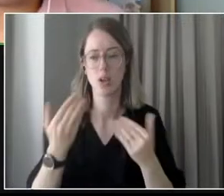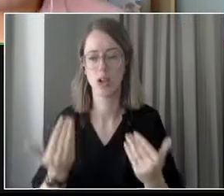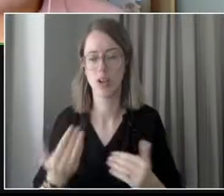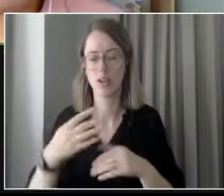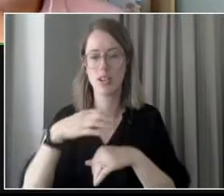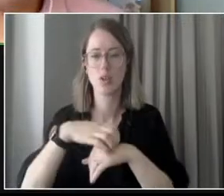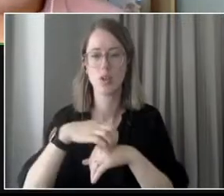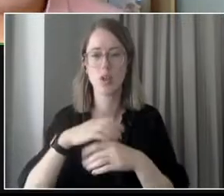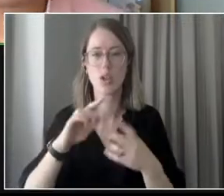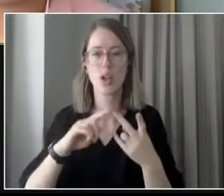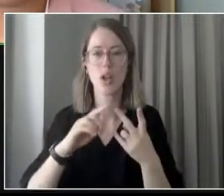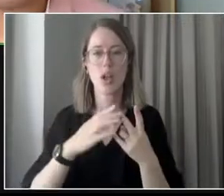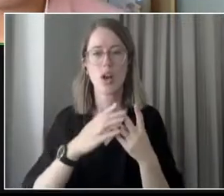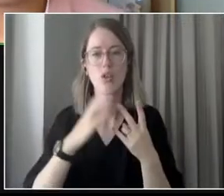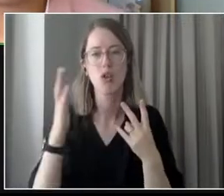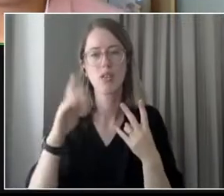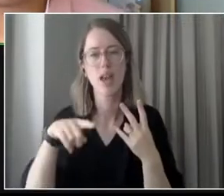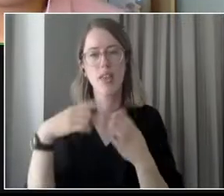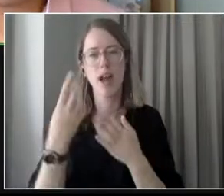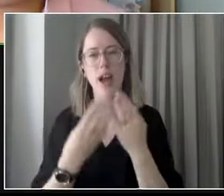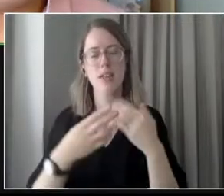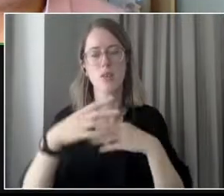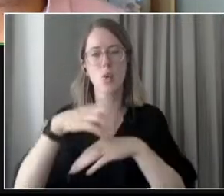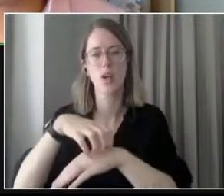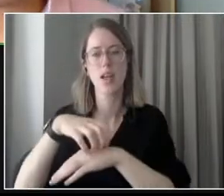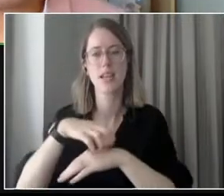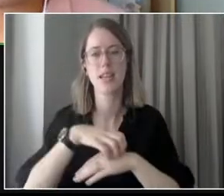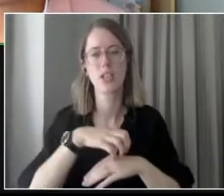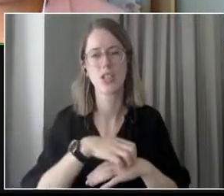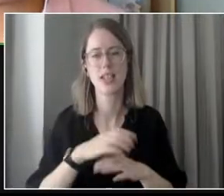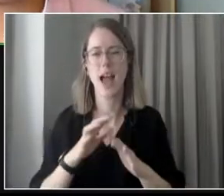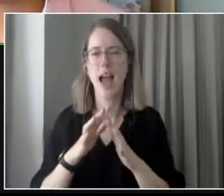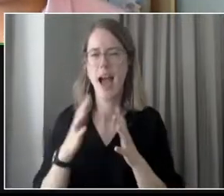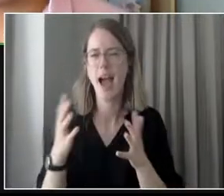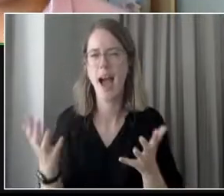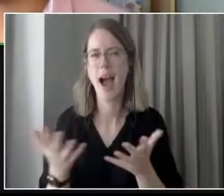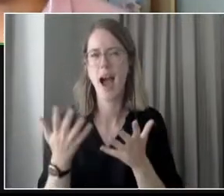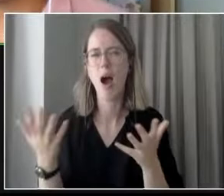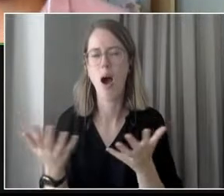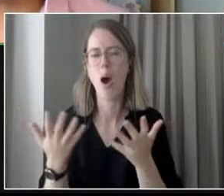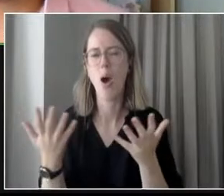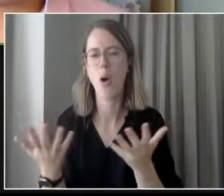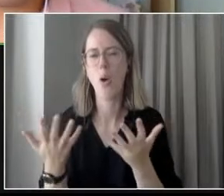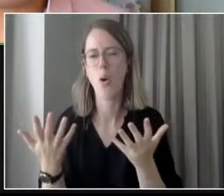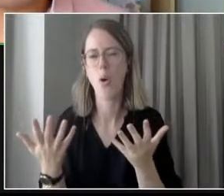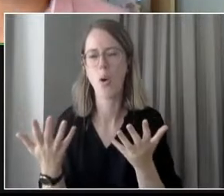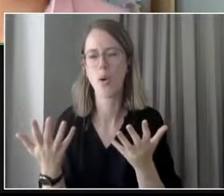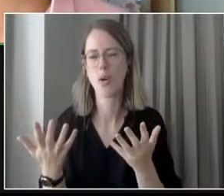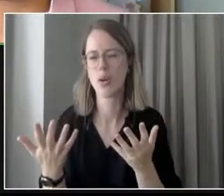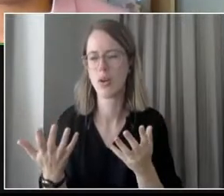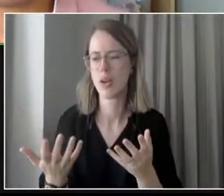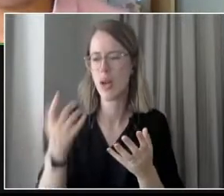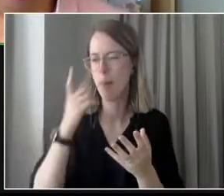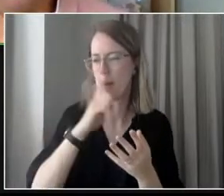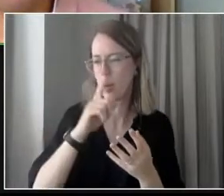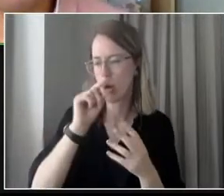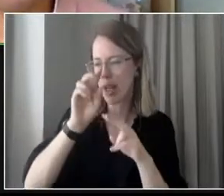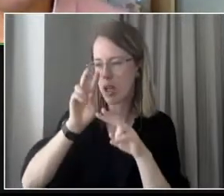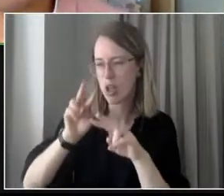also across other arts organisations, is how do we get people to take